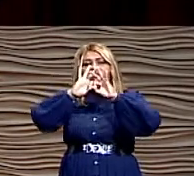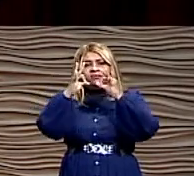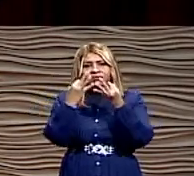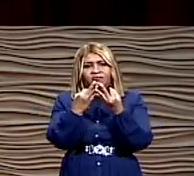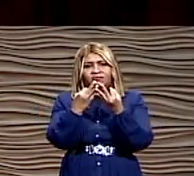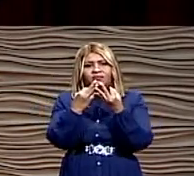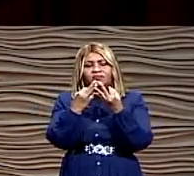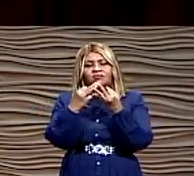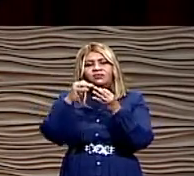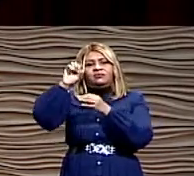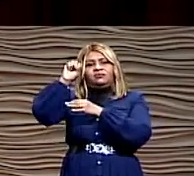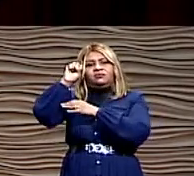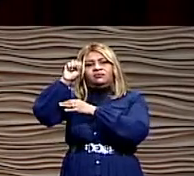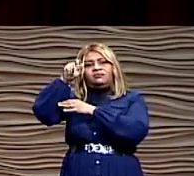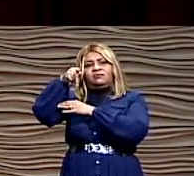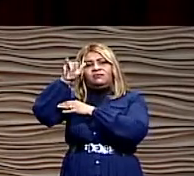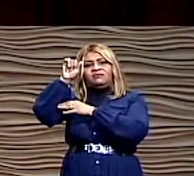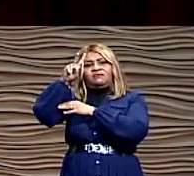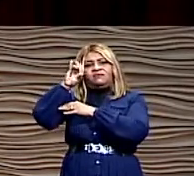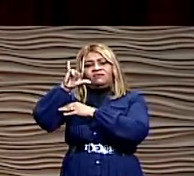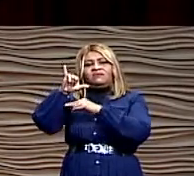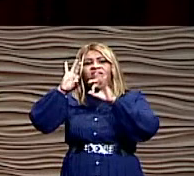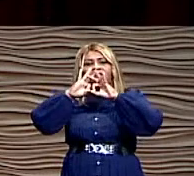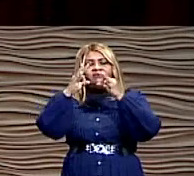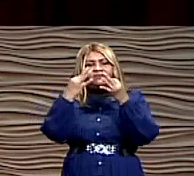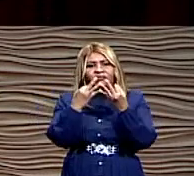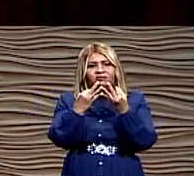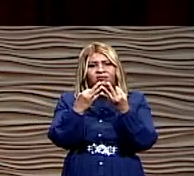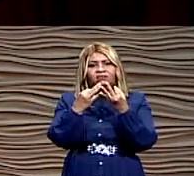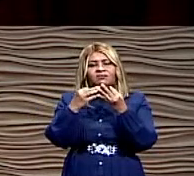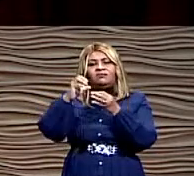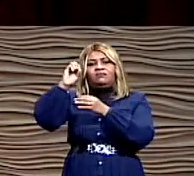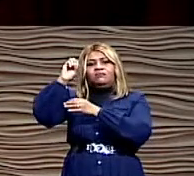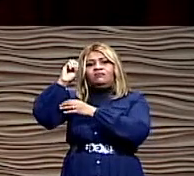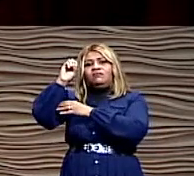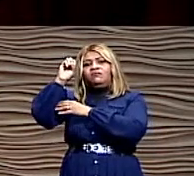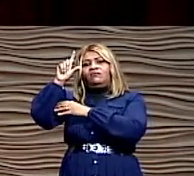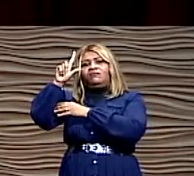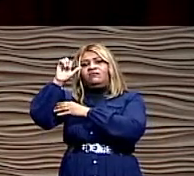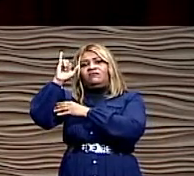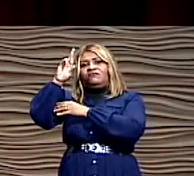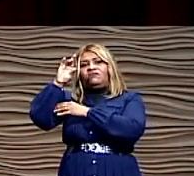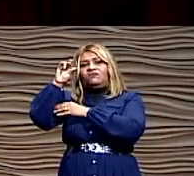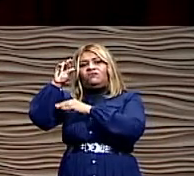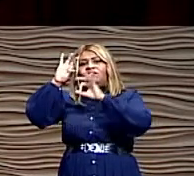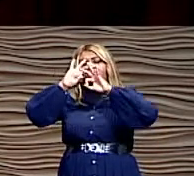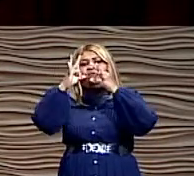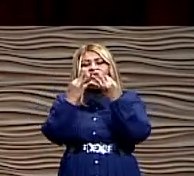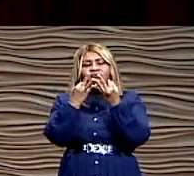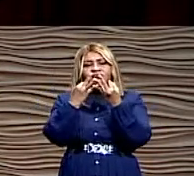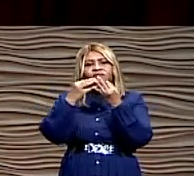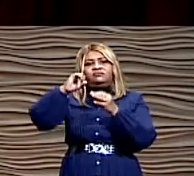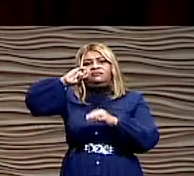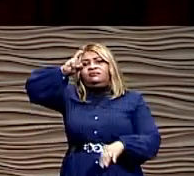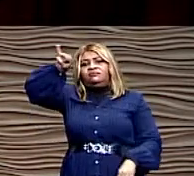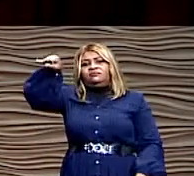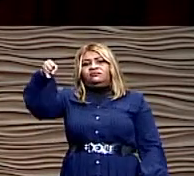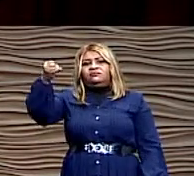Mark Spivey, Rosetta and Wayne Oliver, Betty Emmanuel